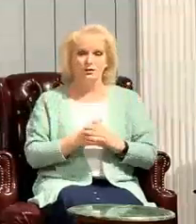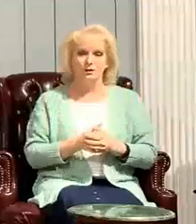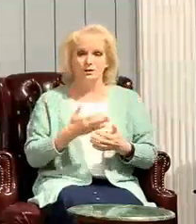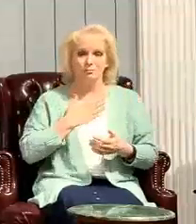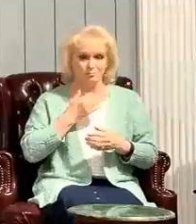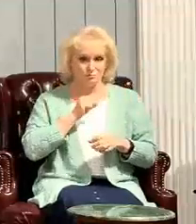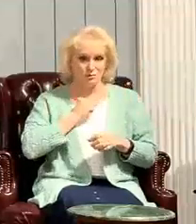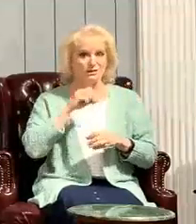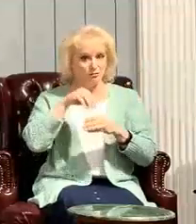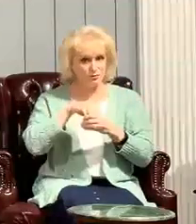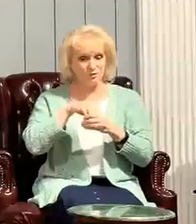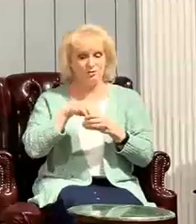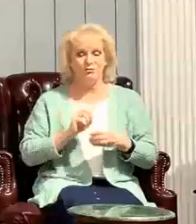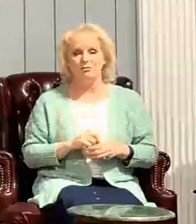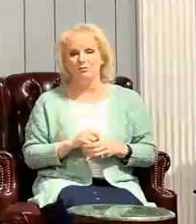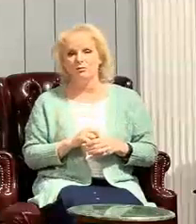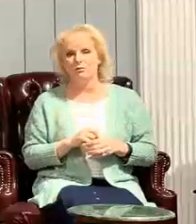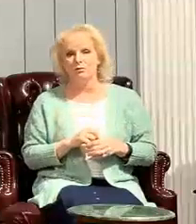Myself included.